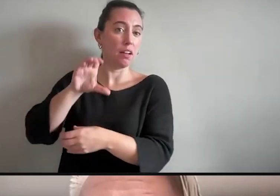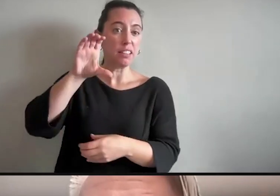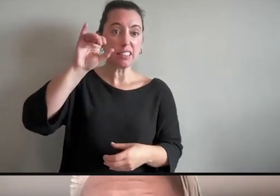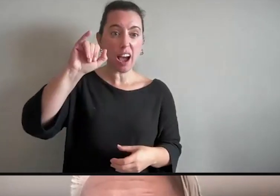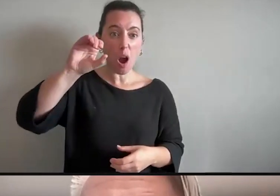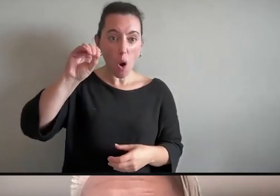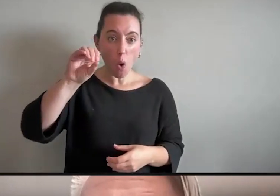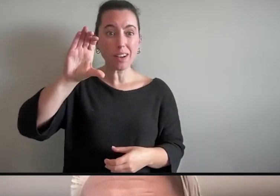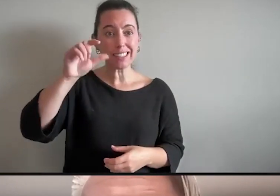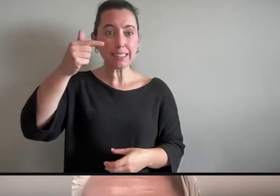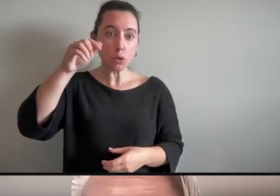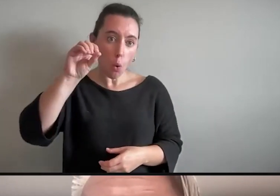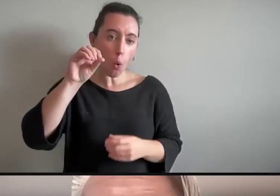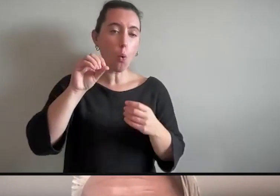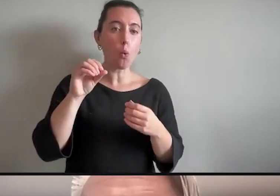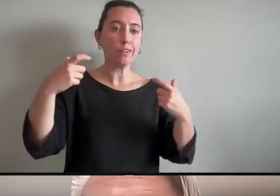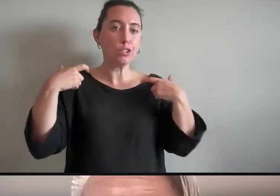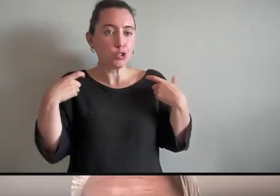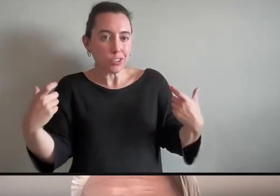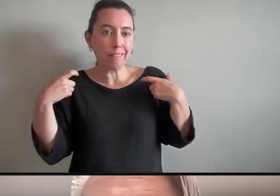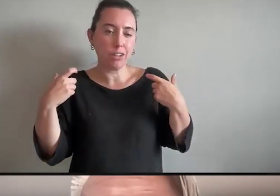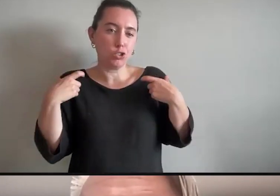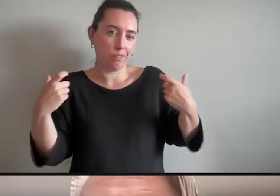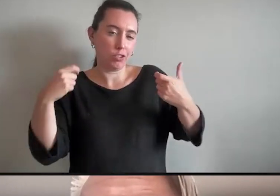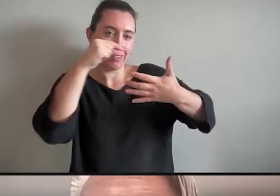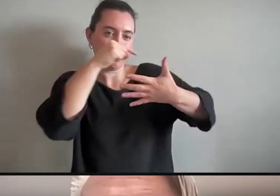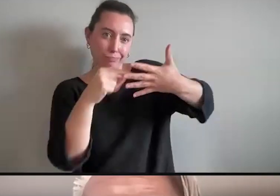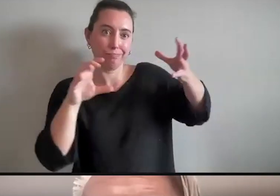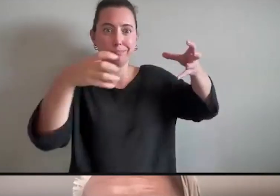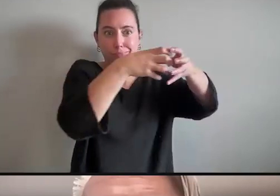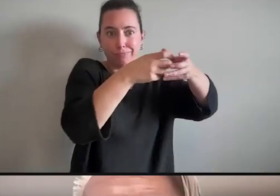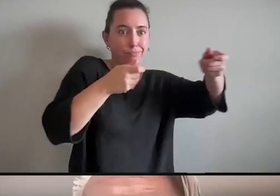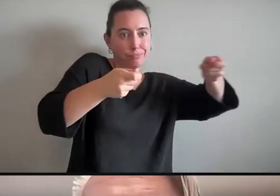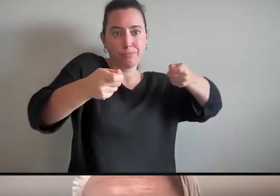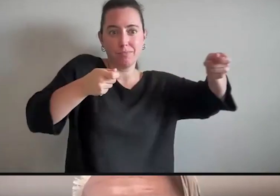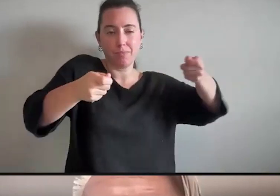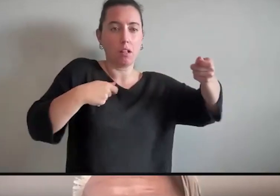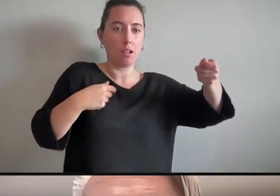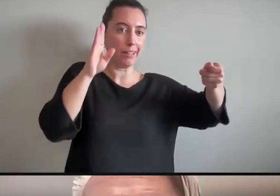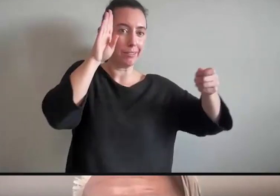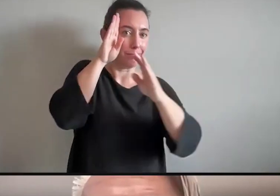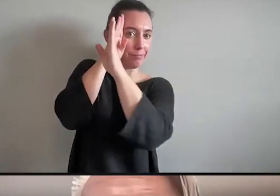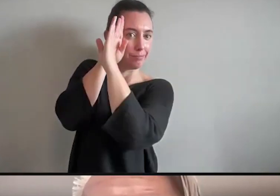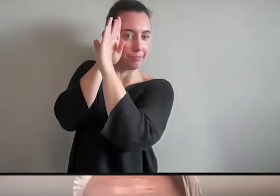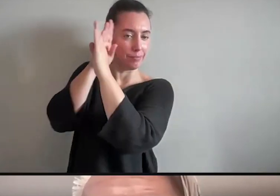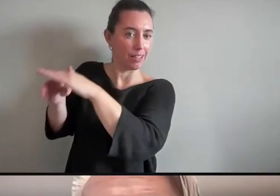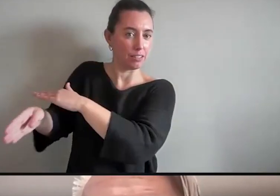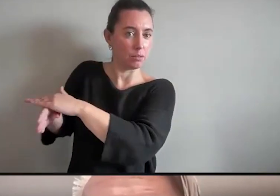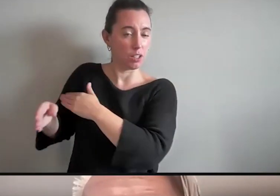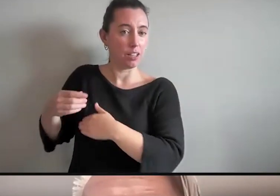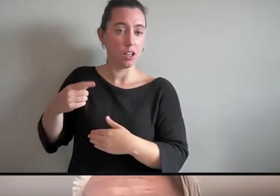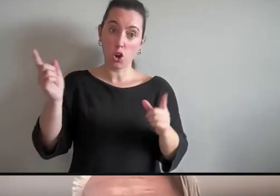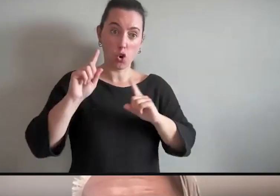CTOs, chief marketing officers, chief brand officers. You know, rather than kind of say to every marketing person making a document that they've got to make their